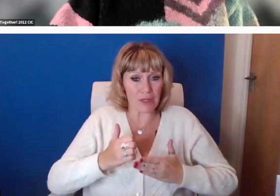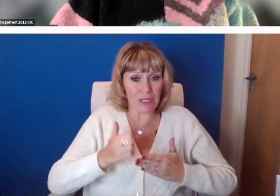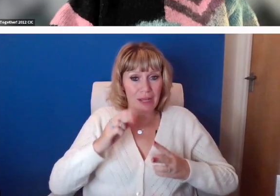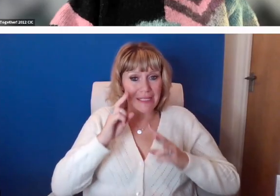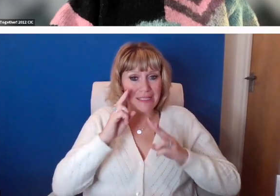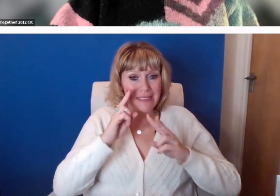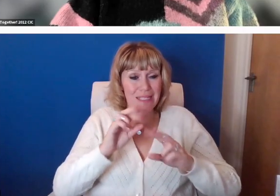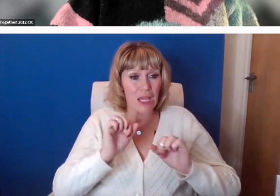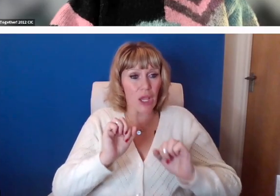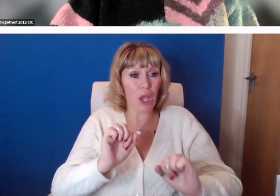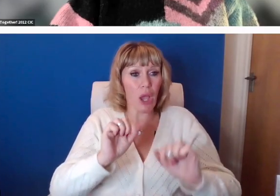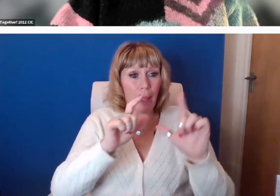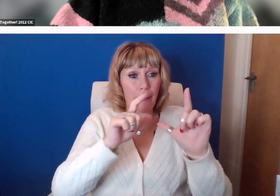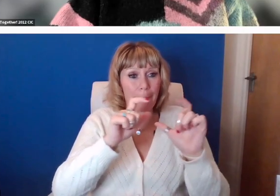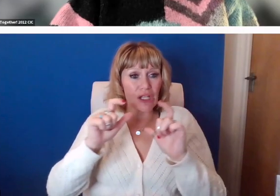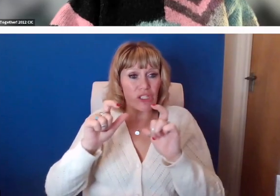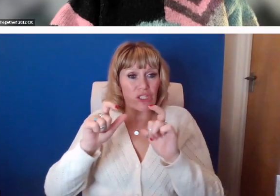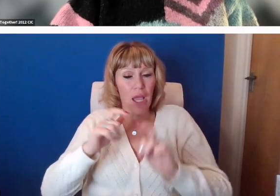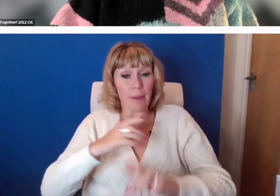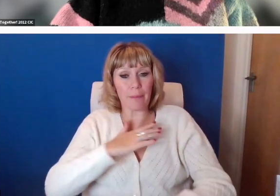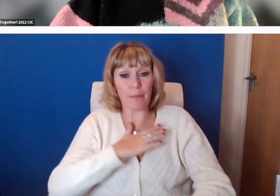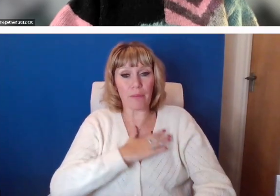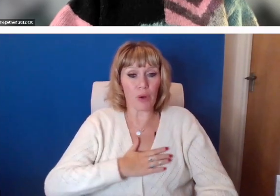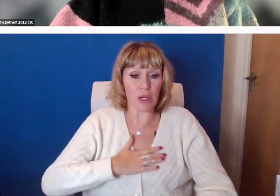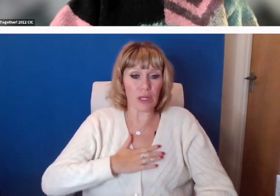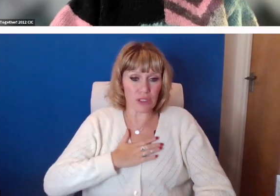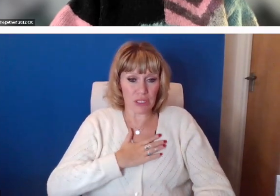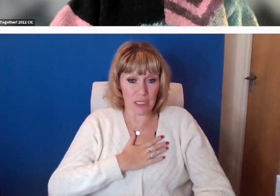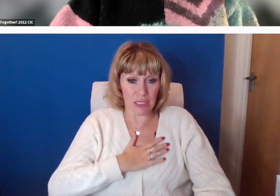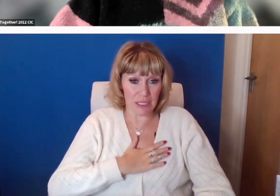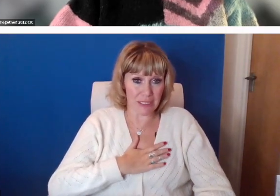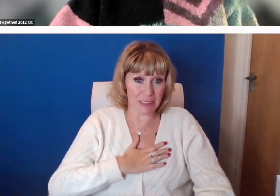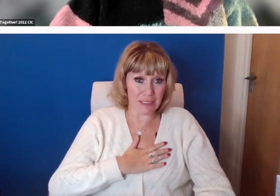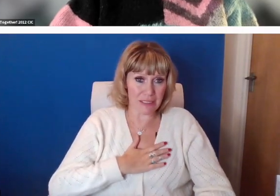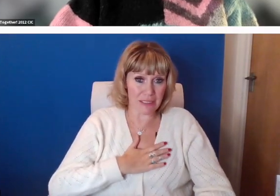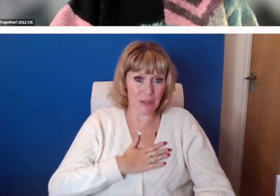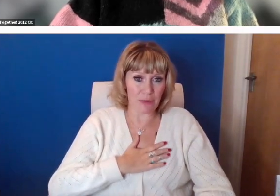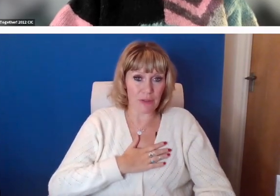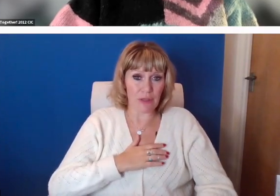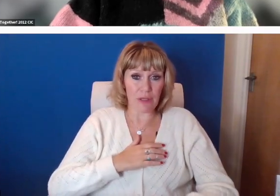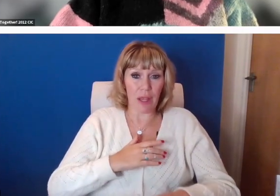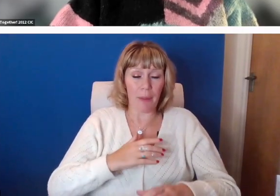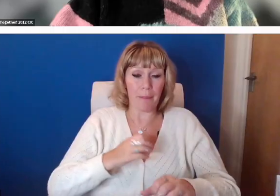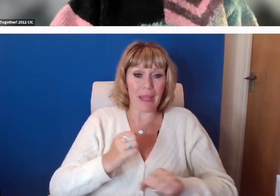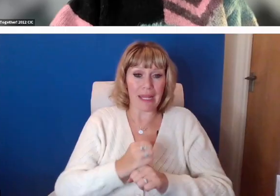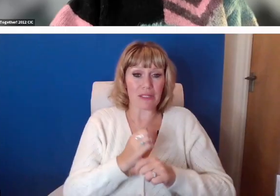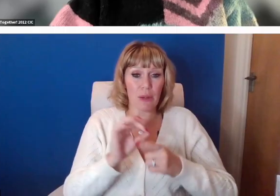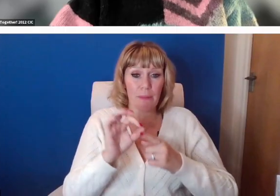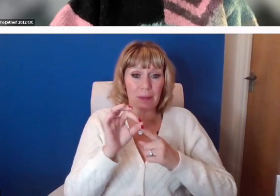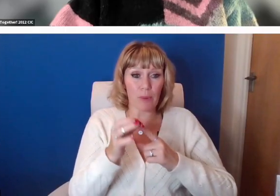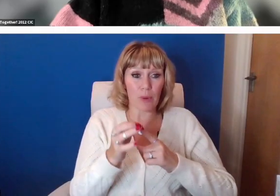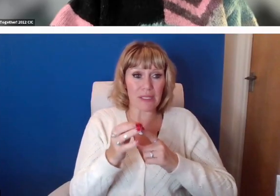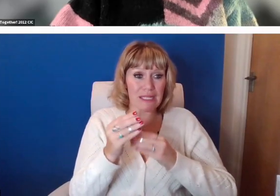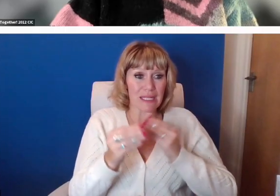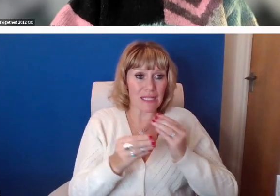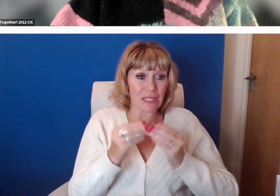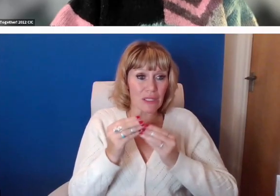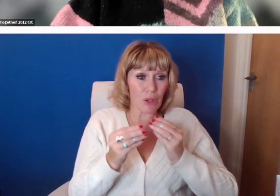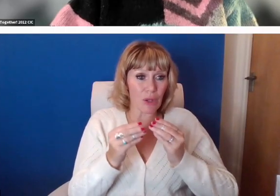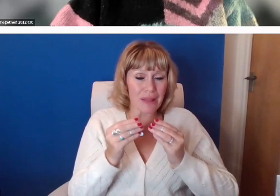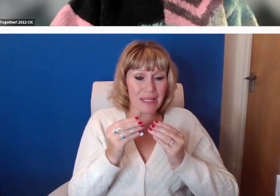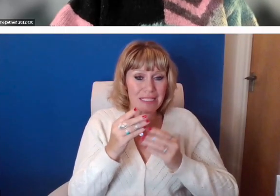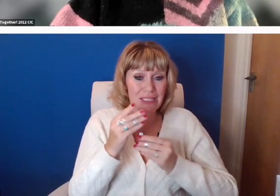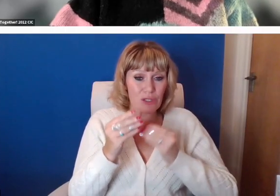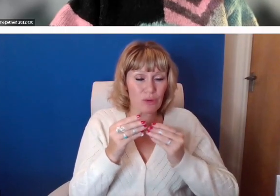just realised, apologies, that I was so busy making other points about Deborah's piece that I didn't do the audio description, which is a vibrant